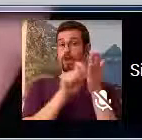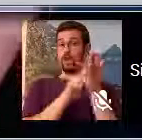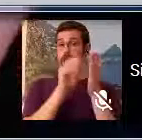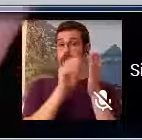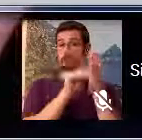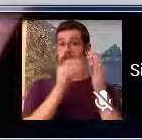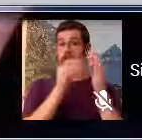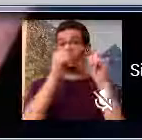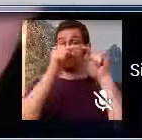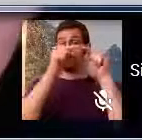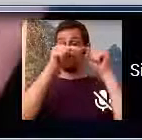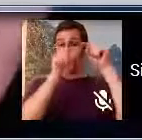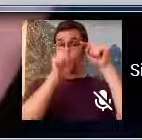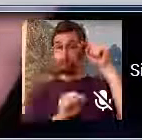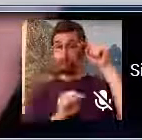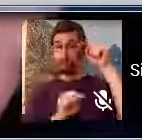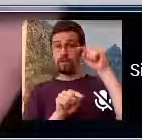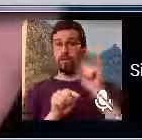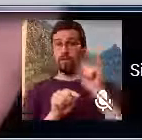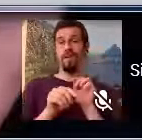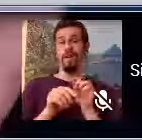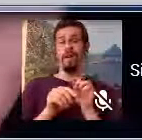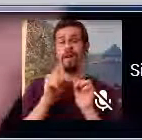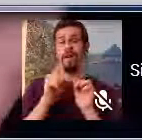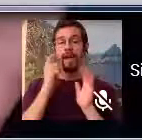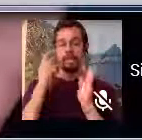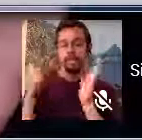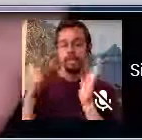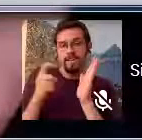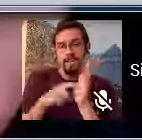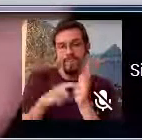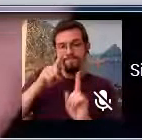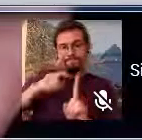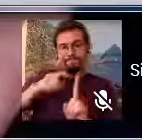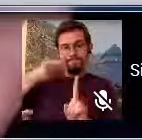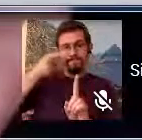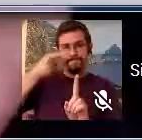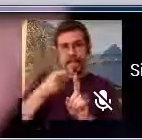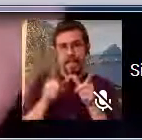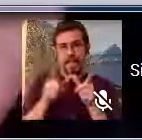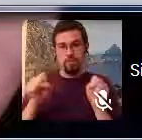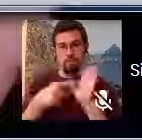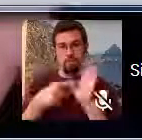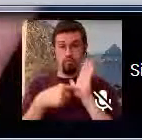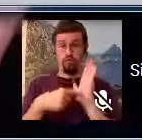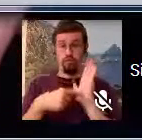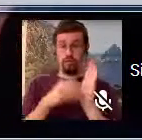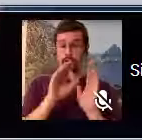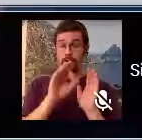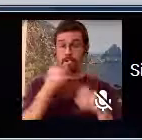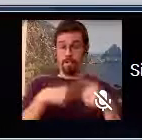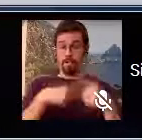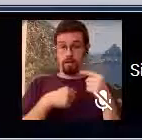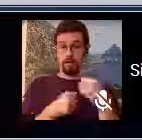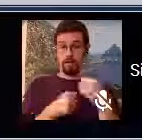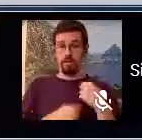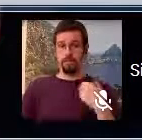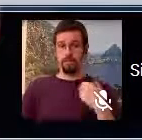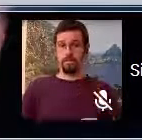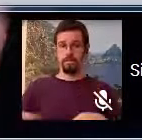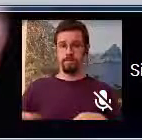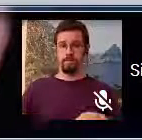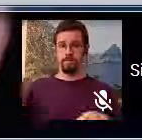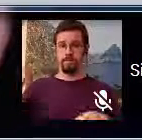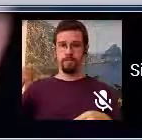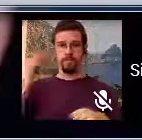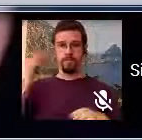identifying the explicit linguistic representation of the sign. And the next square to the